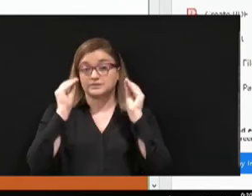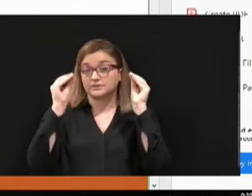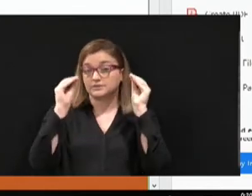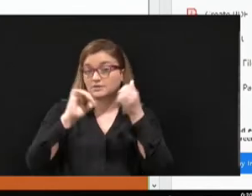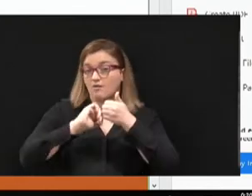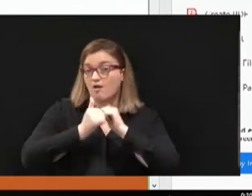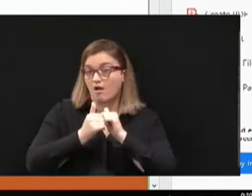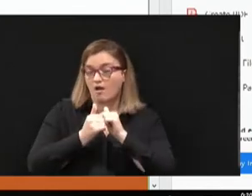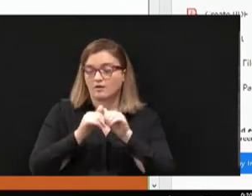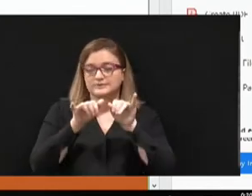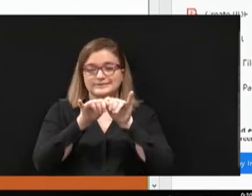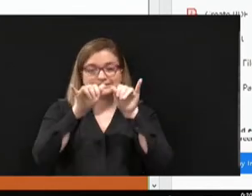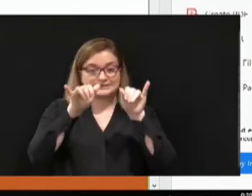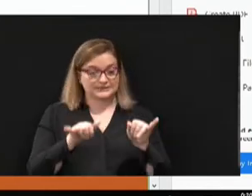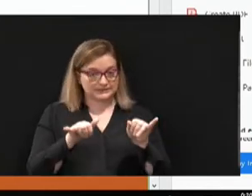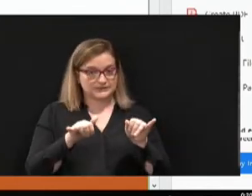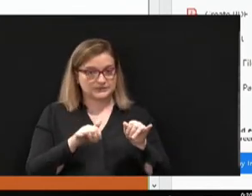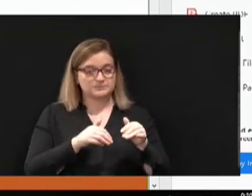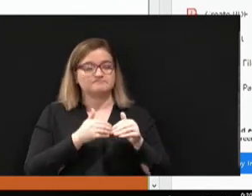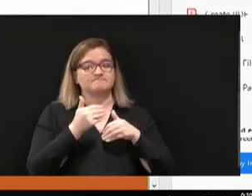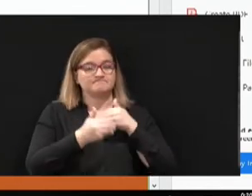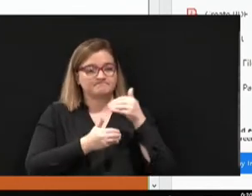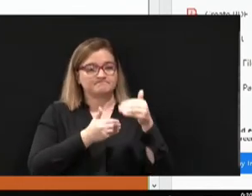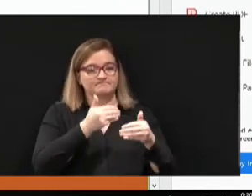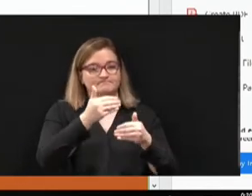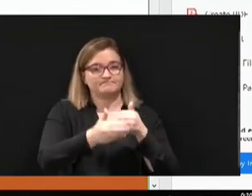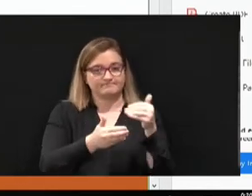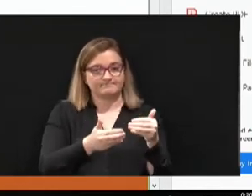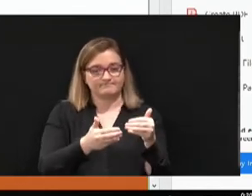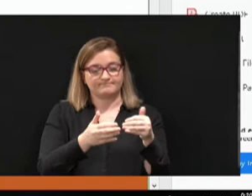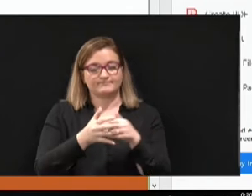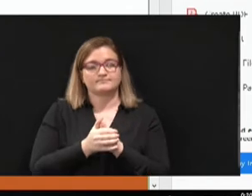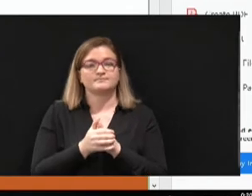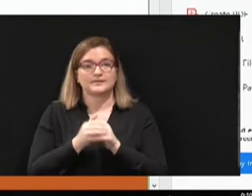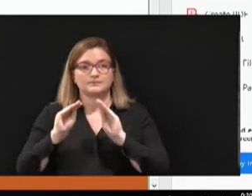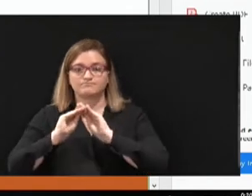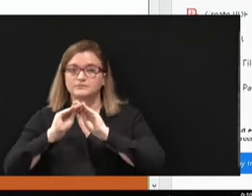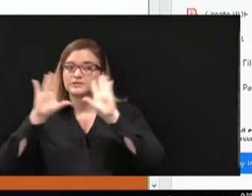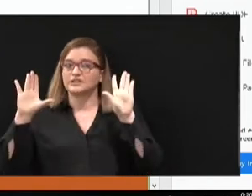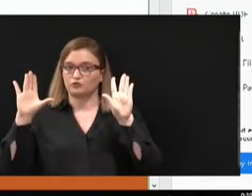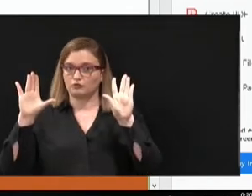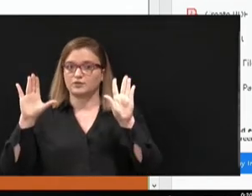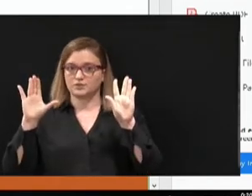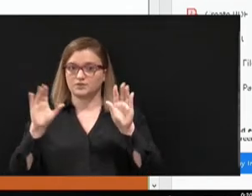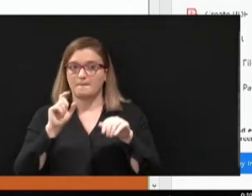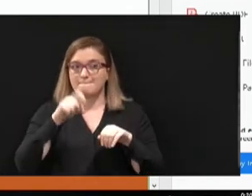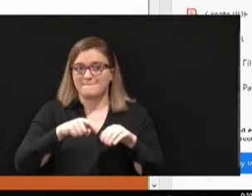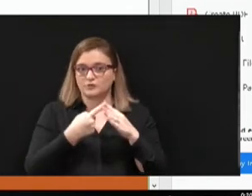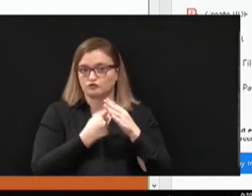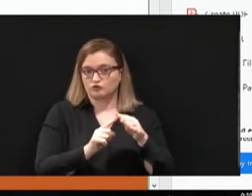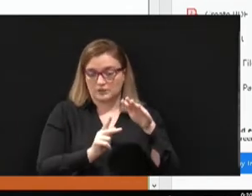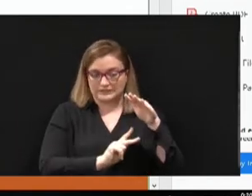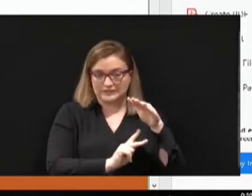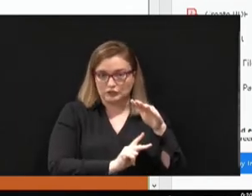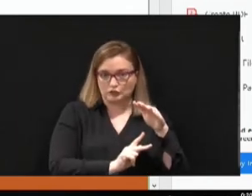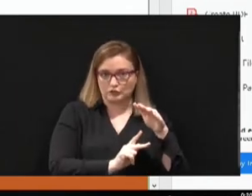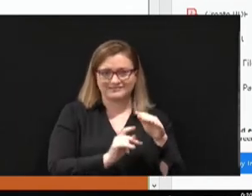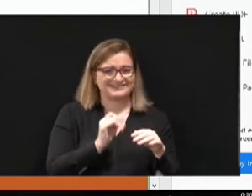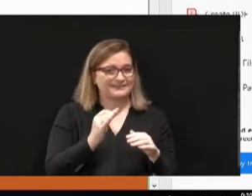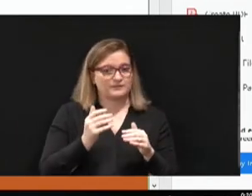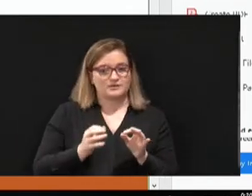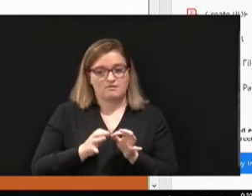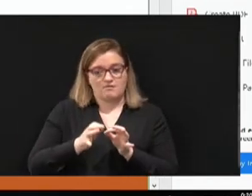explicitly. It's best taught in kindergarten and first grade. You got to start it there, because if you start it in third grade, it's a little